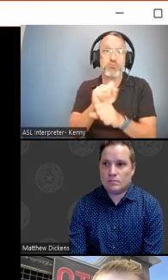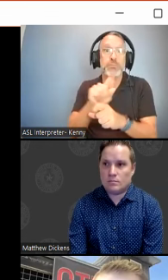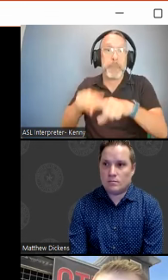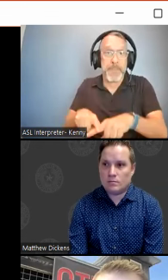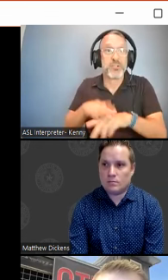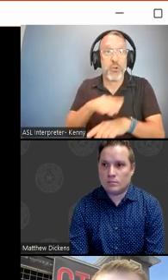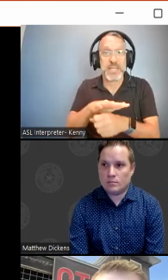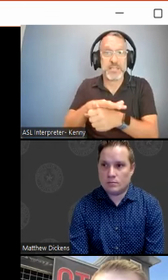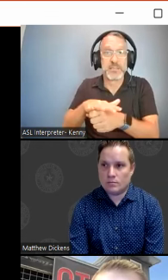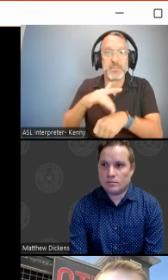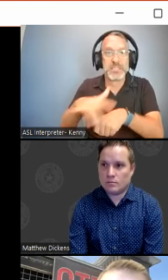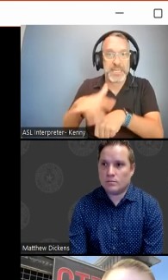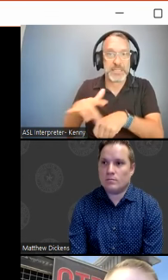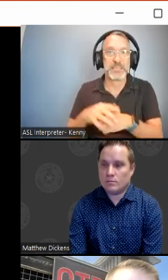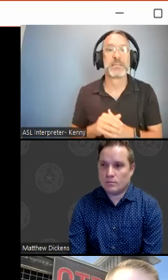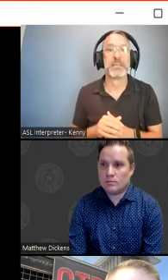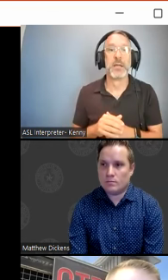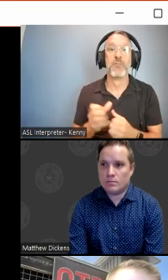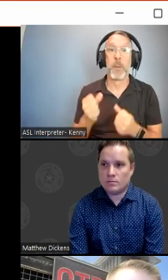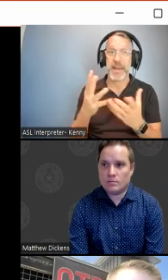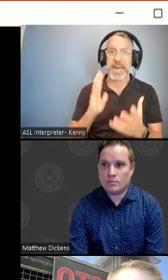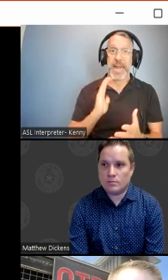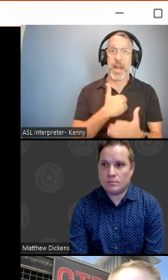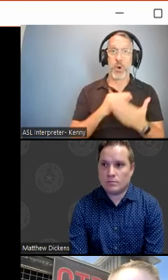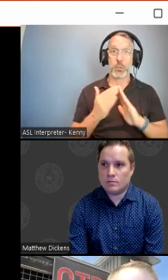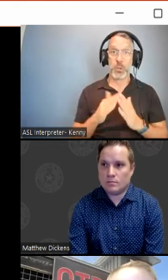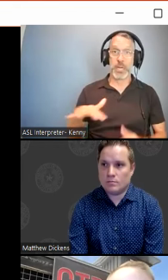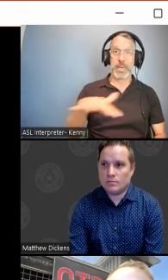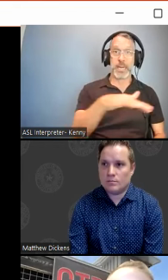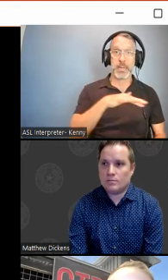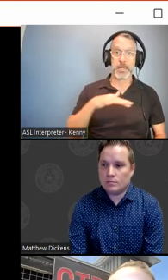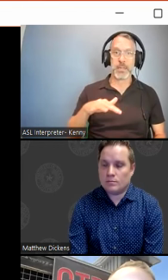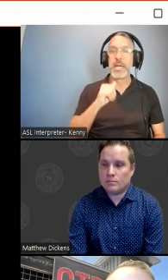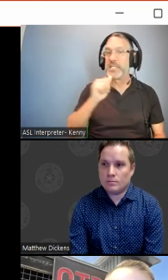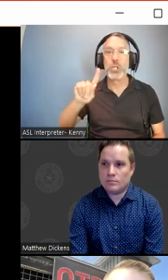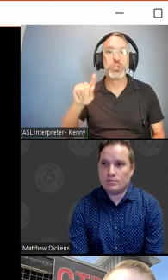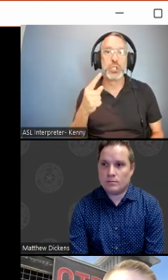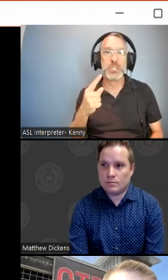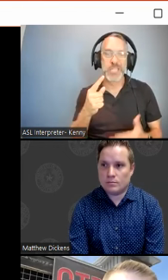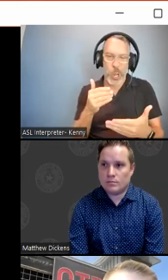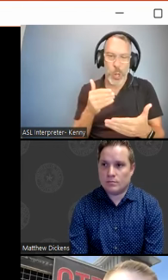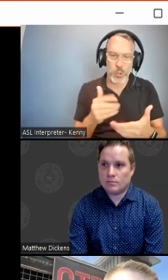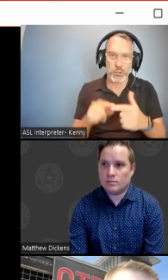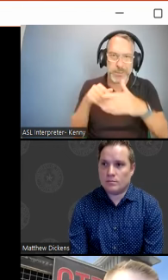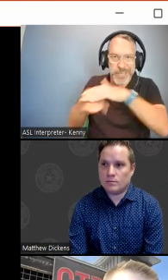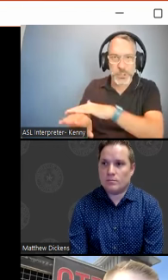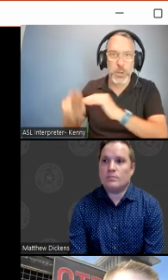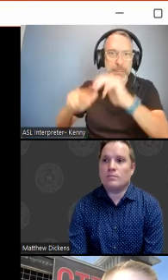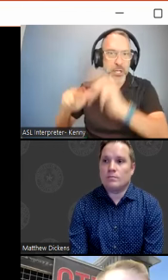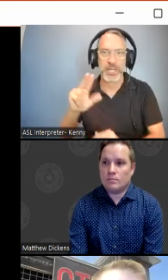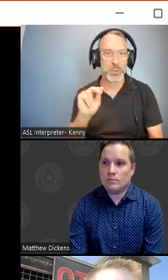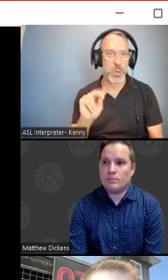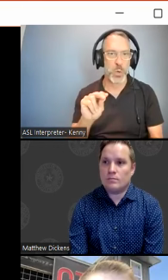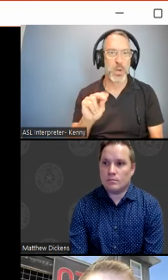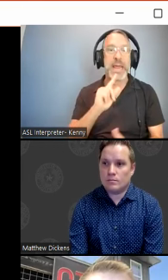on these spaces. For many in our community, it's not just getting close enough to get into a building. It's actually